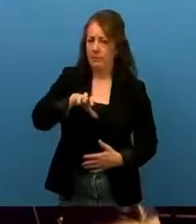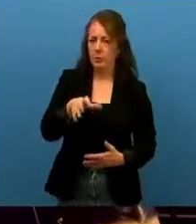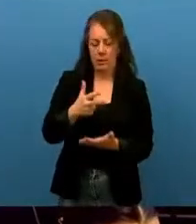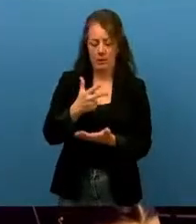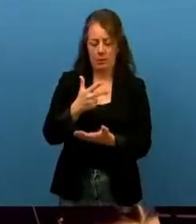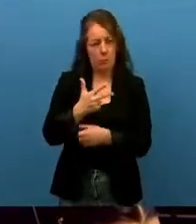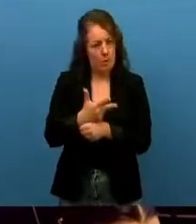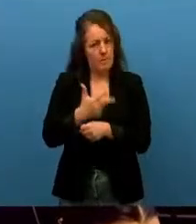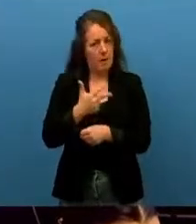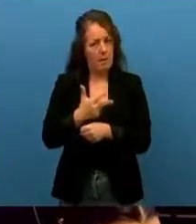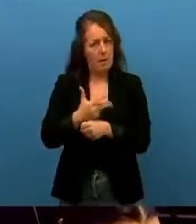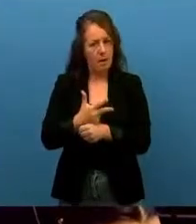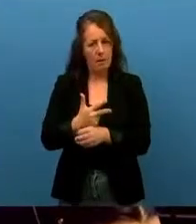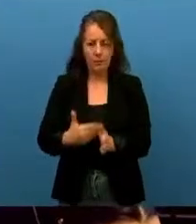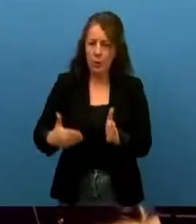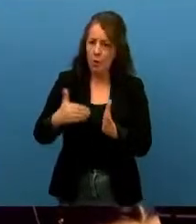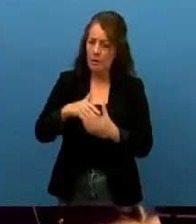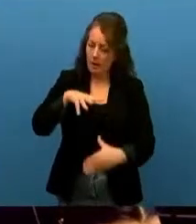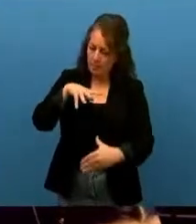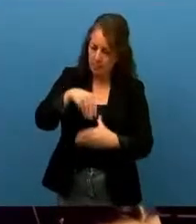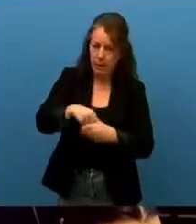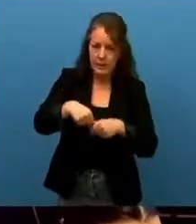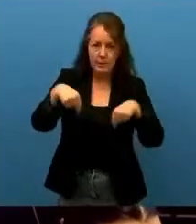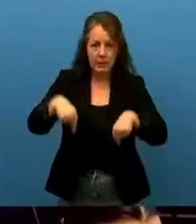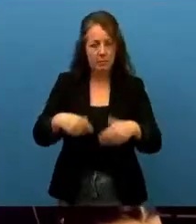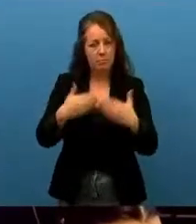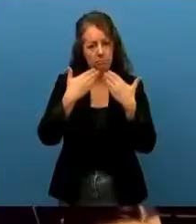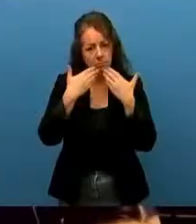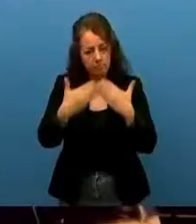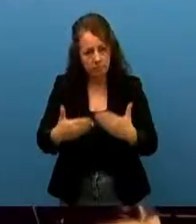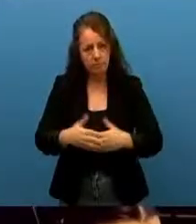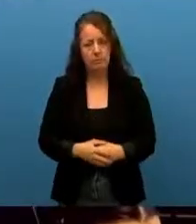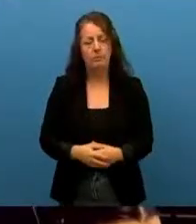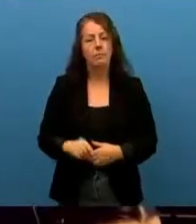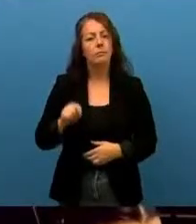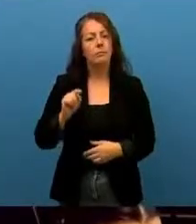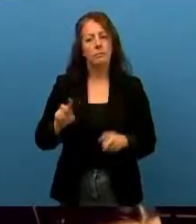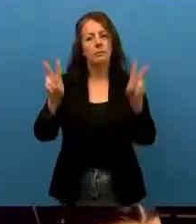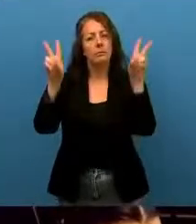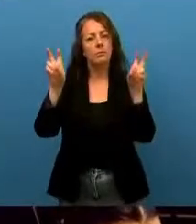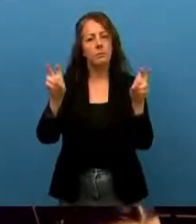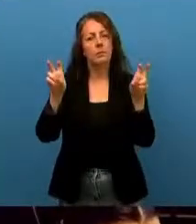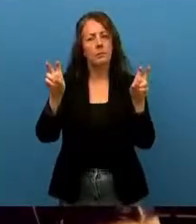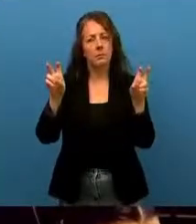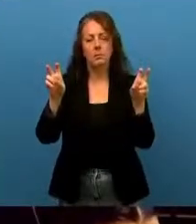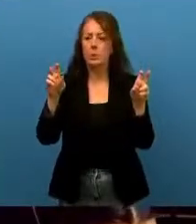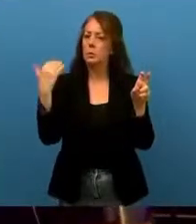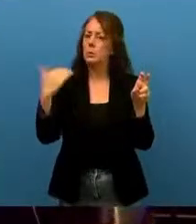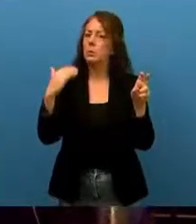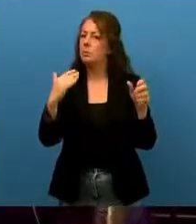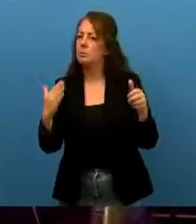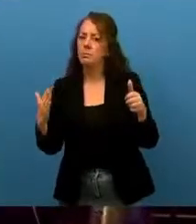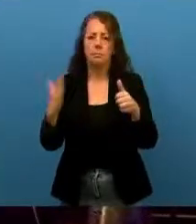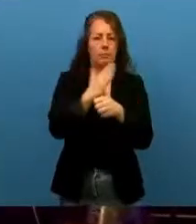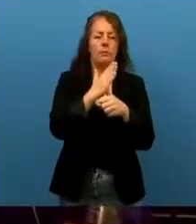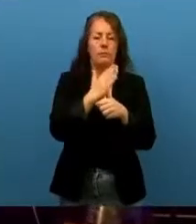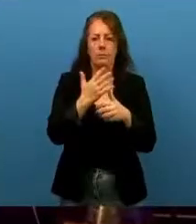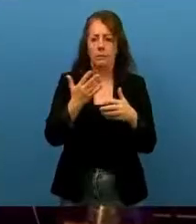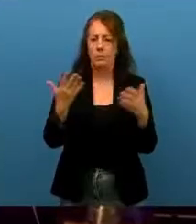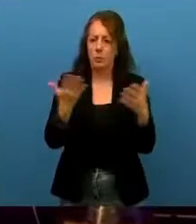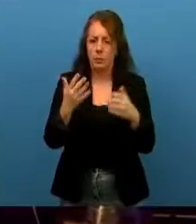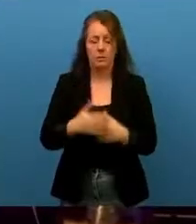participate in this panel, where we will be tackling an issue of extreme priority, the strengthening of